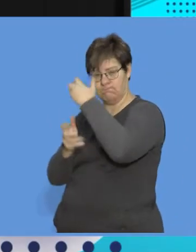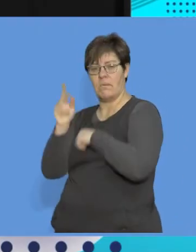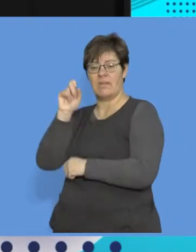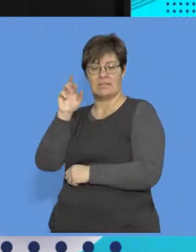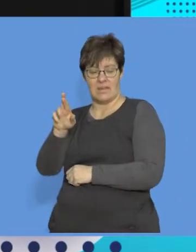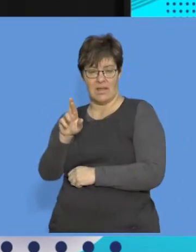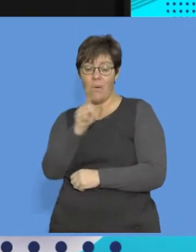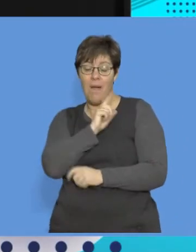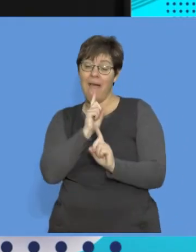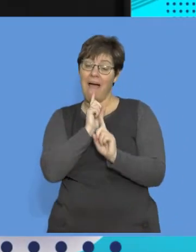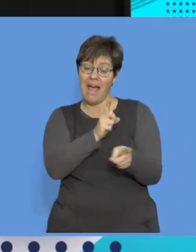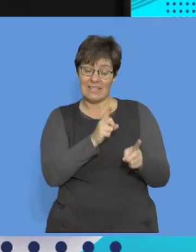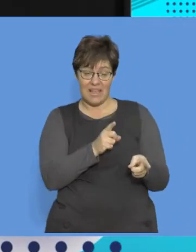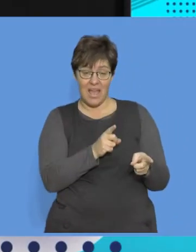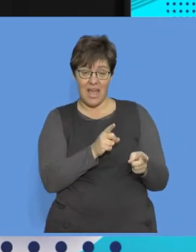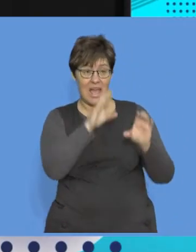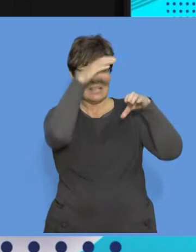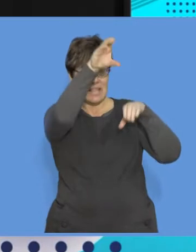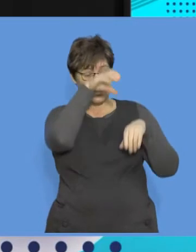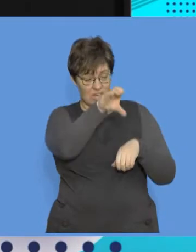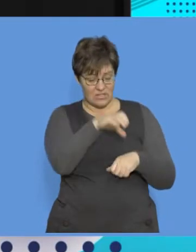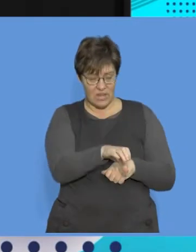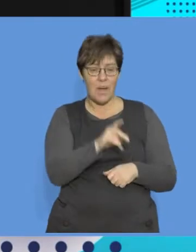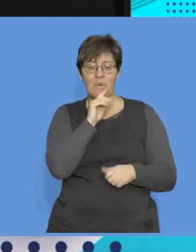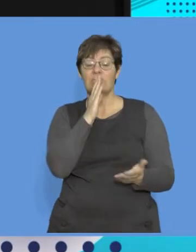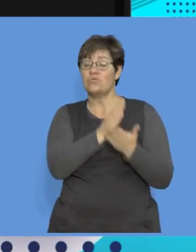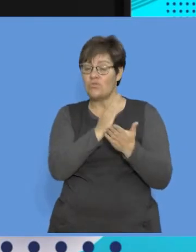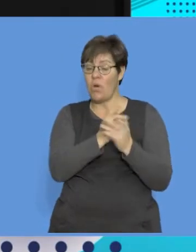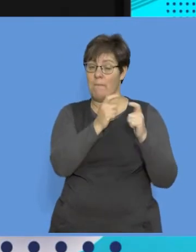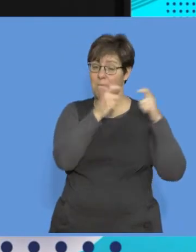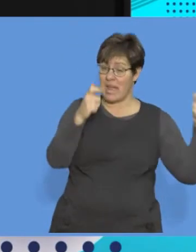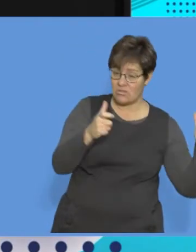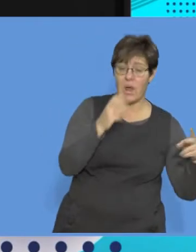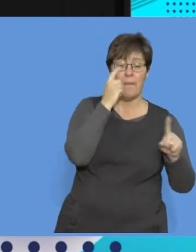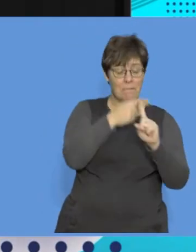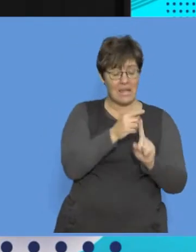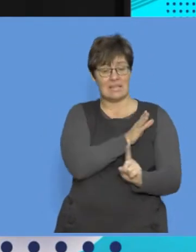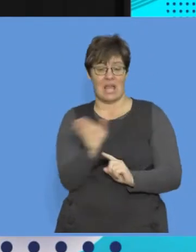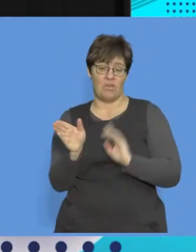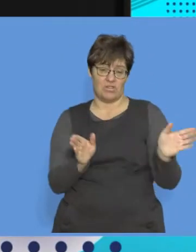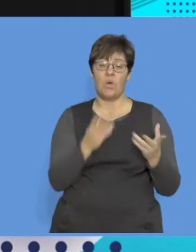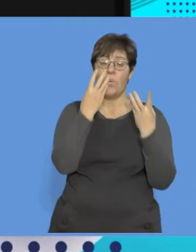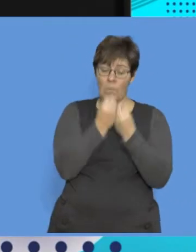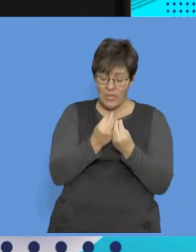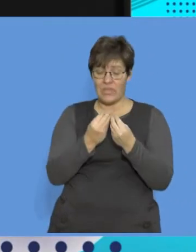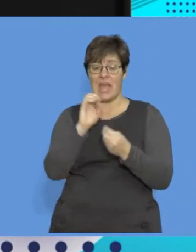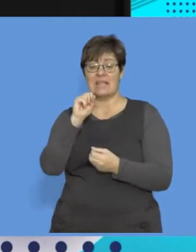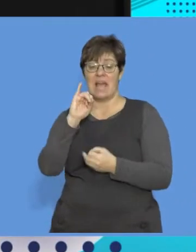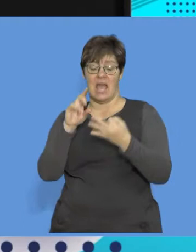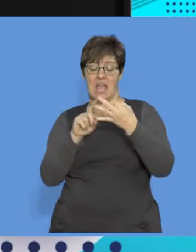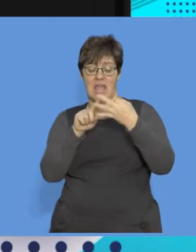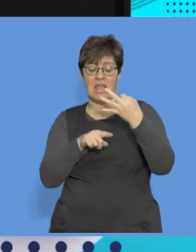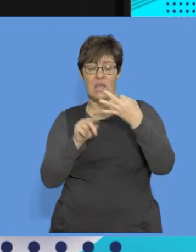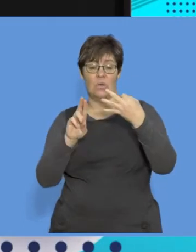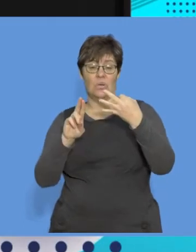section, you must check that you have a magnitude and a direction with the SI unit that is the correct